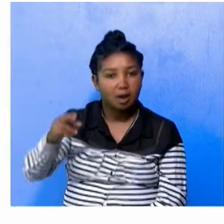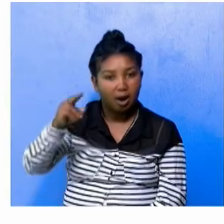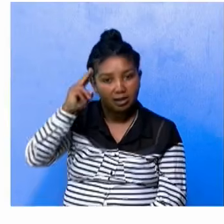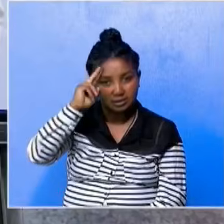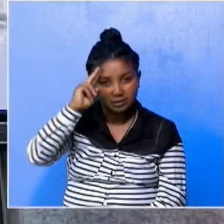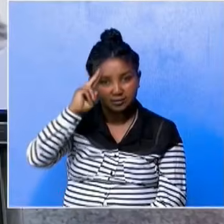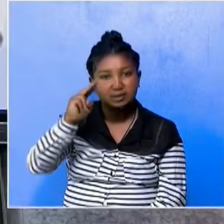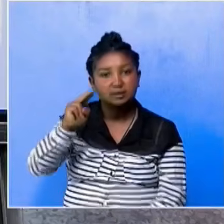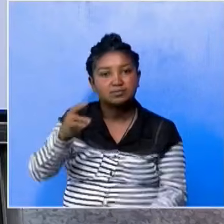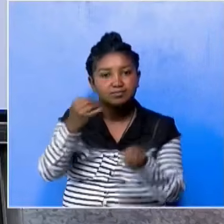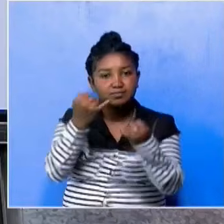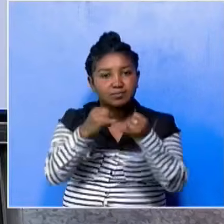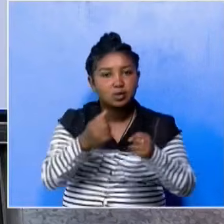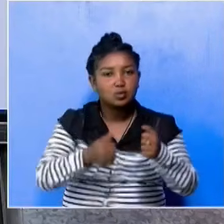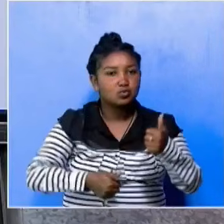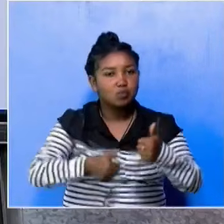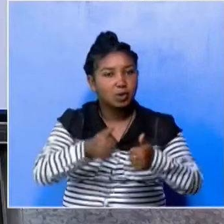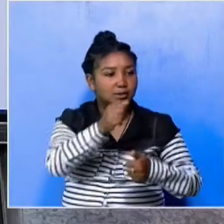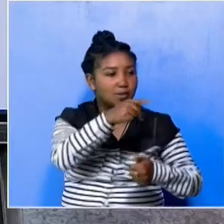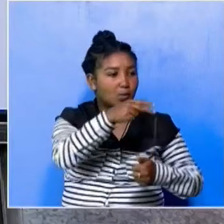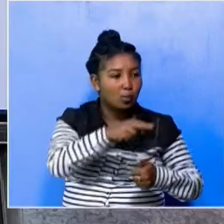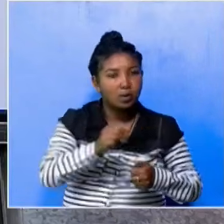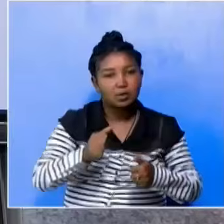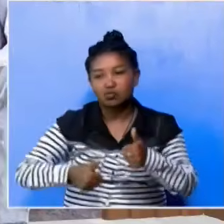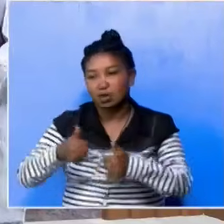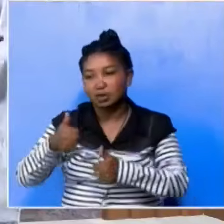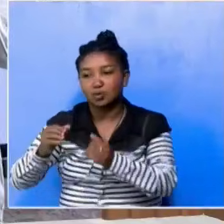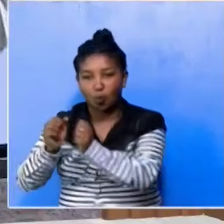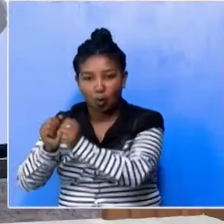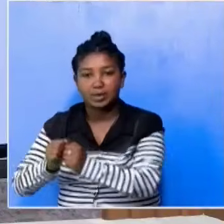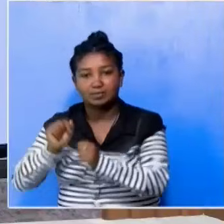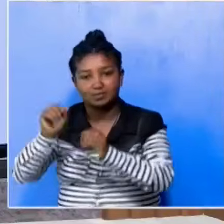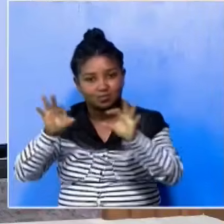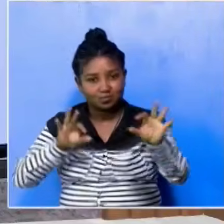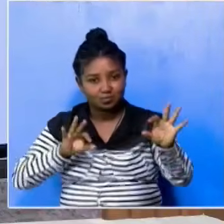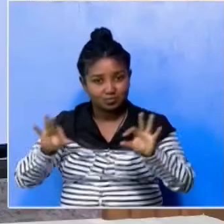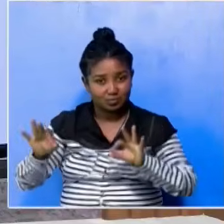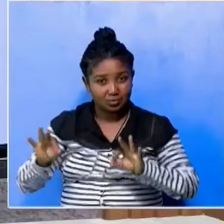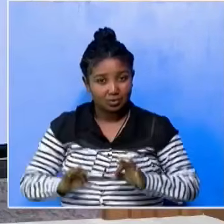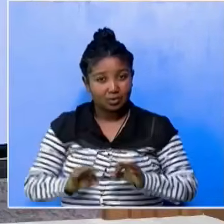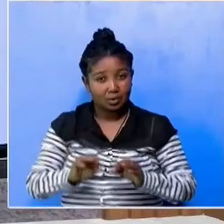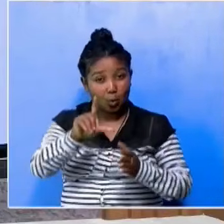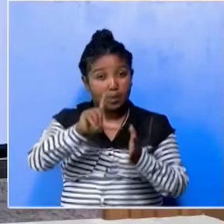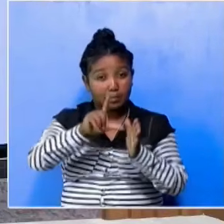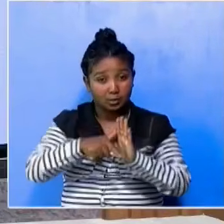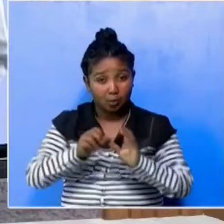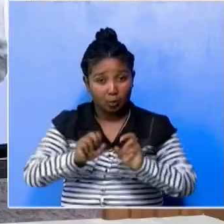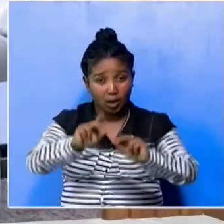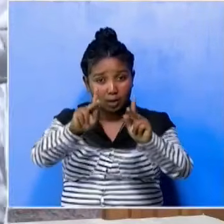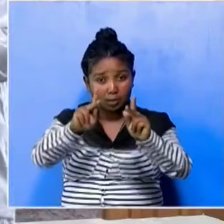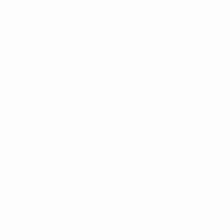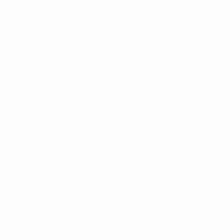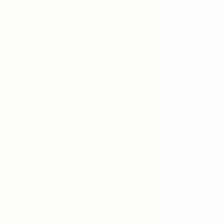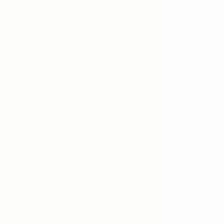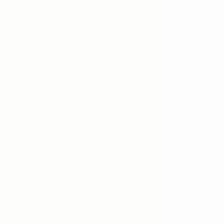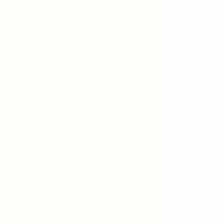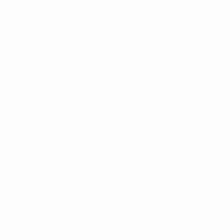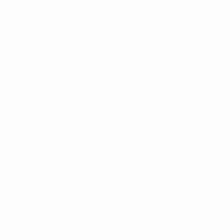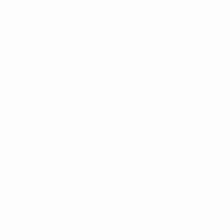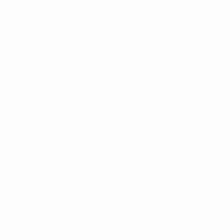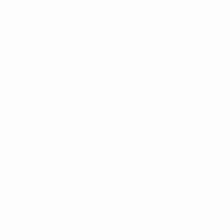Categorize this one into proper or common. You've only 1 minute. Do it.